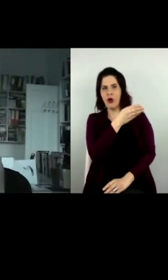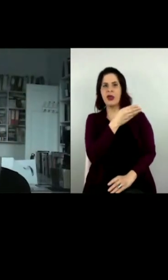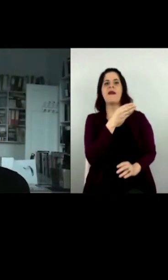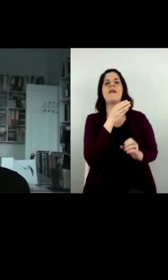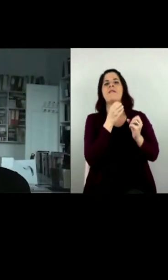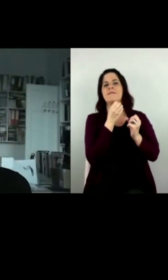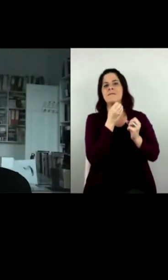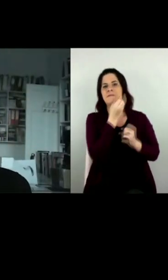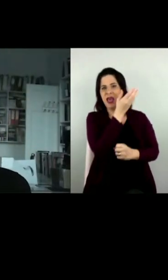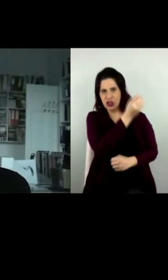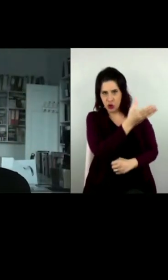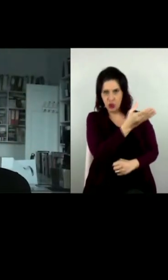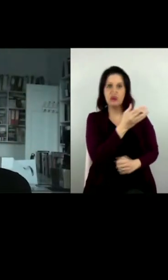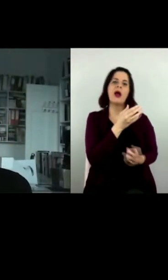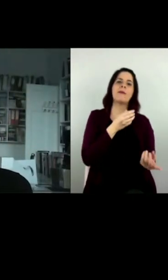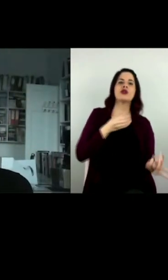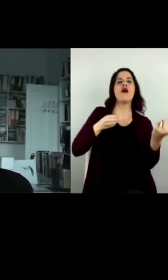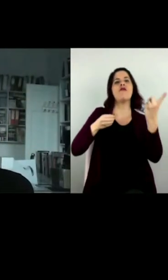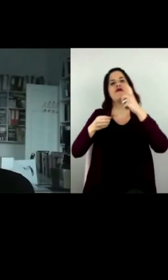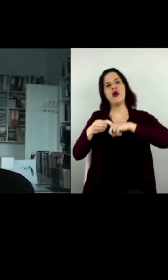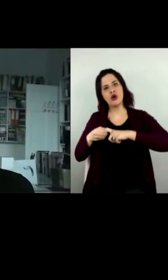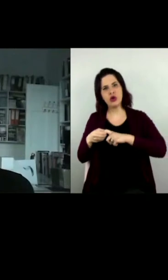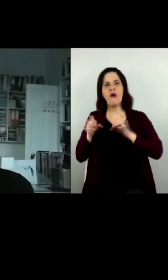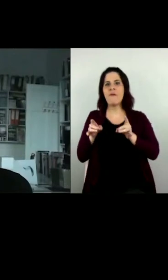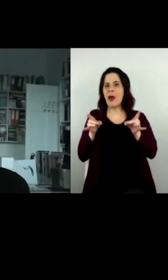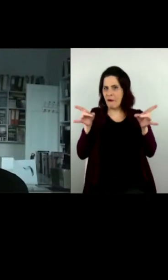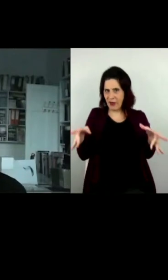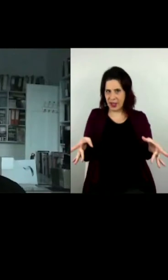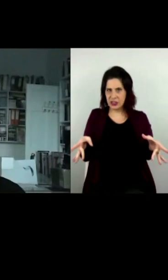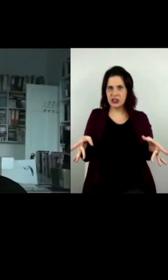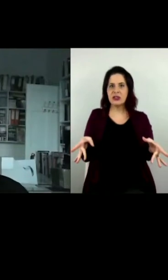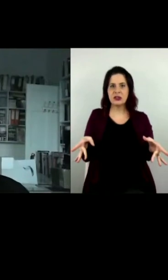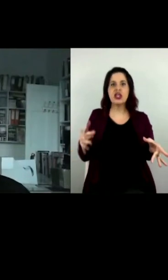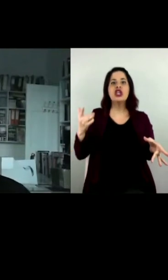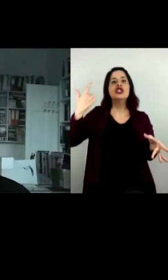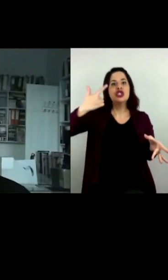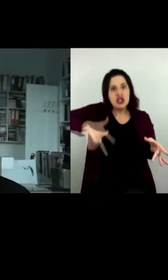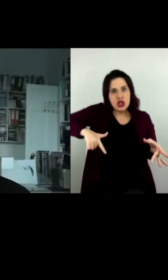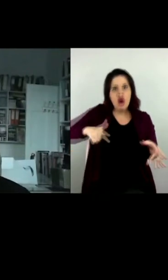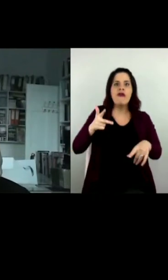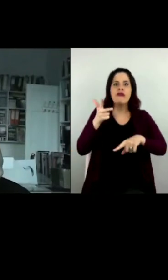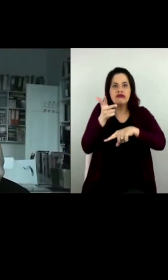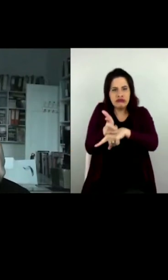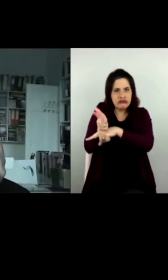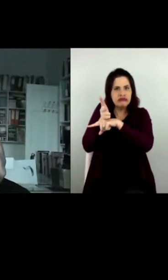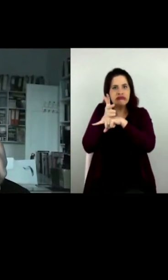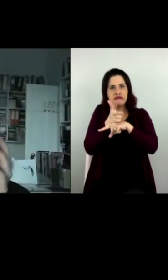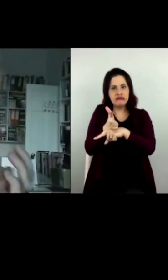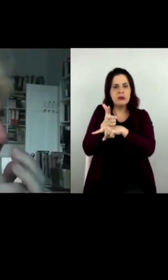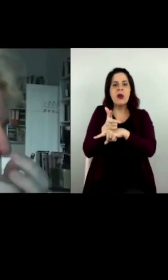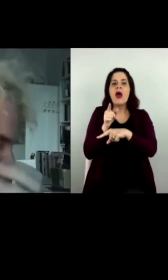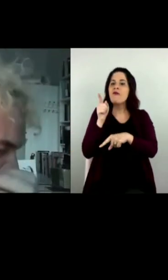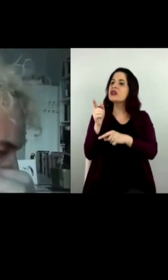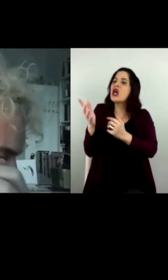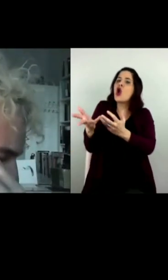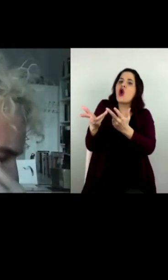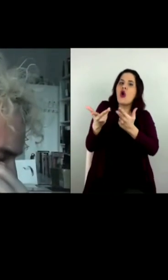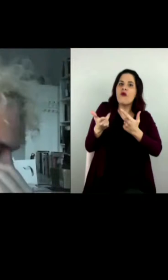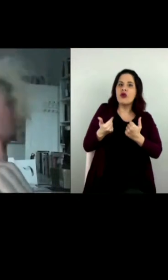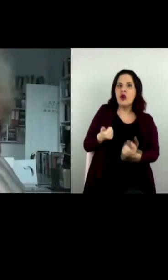your city. Yeah. You invited another DP. You invited a master of director of